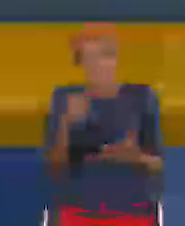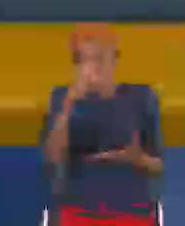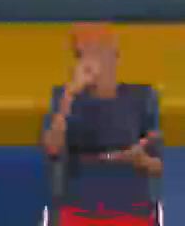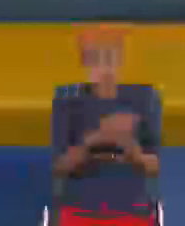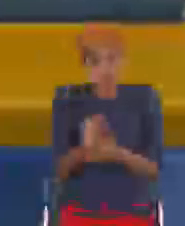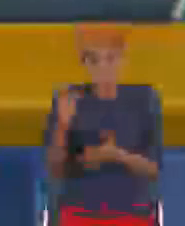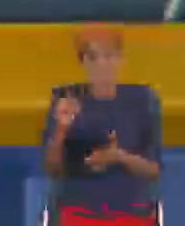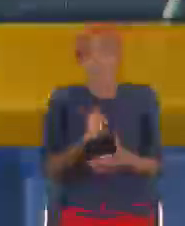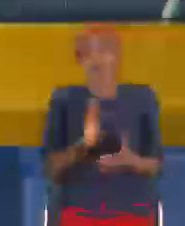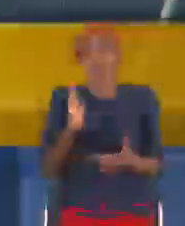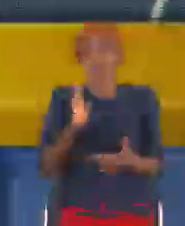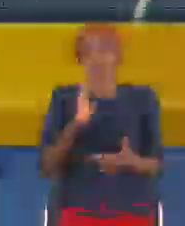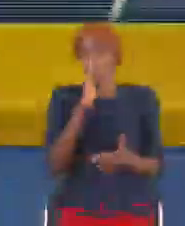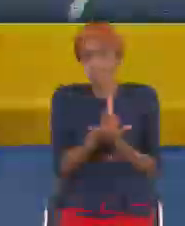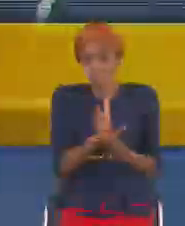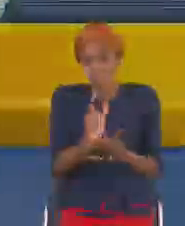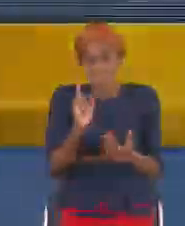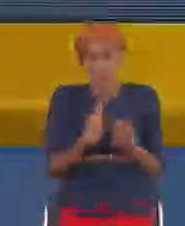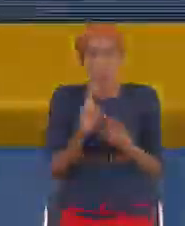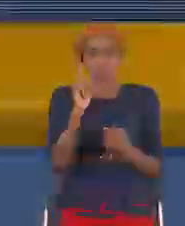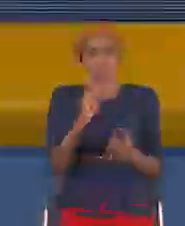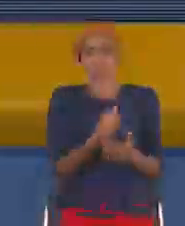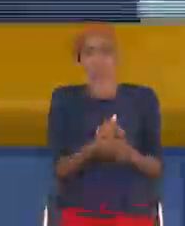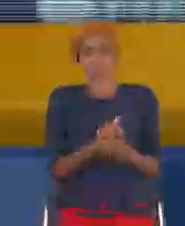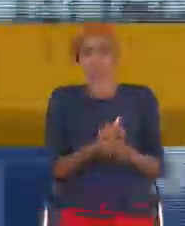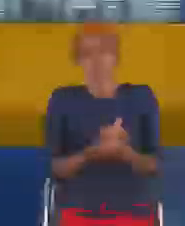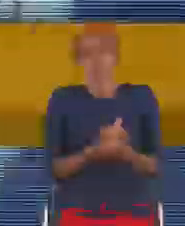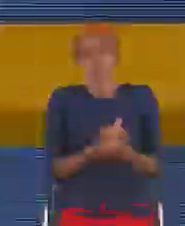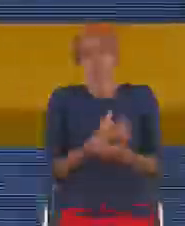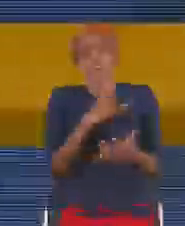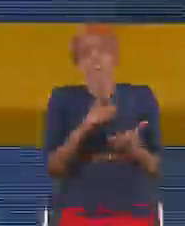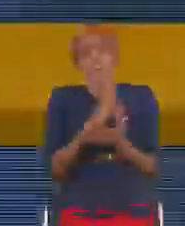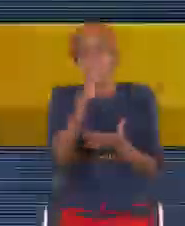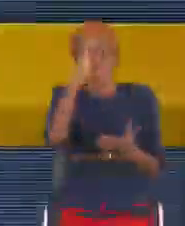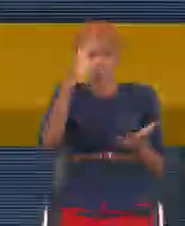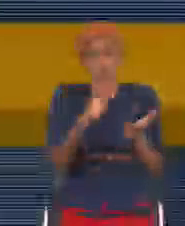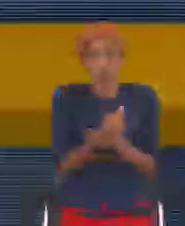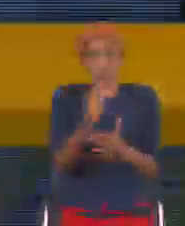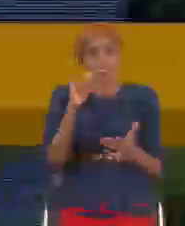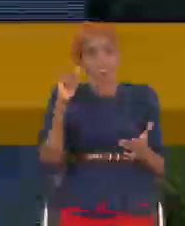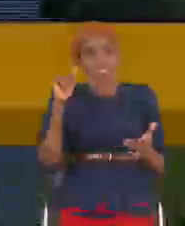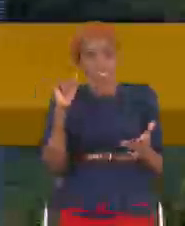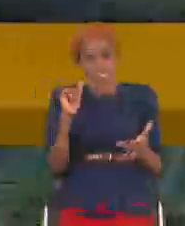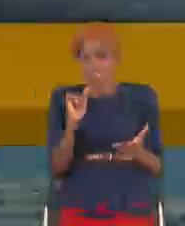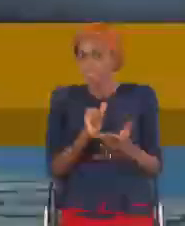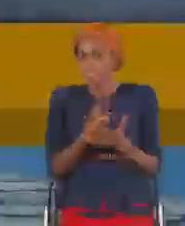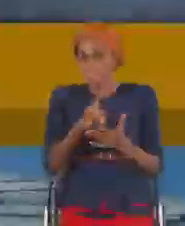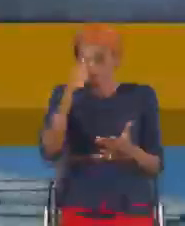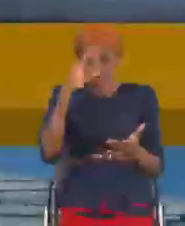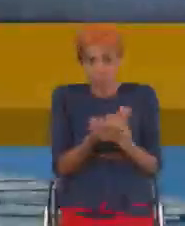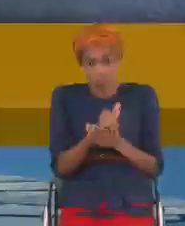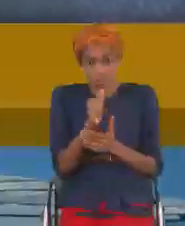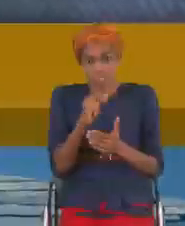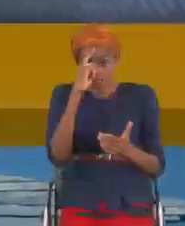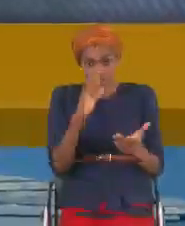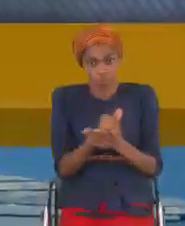be loyal to you. And that is the trust. The trust. Trusting